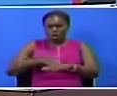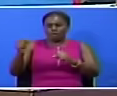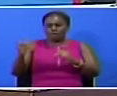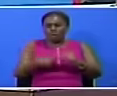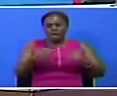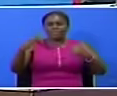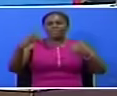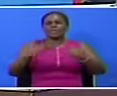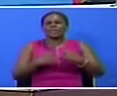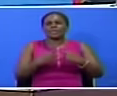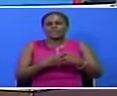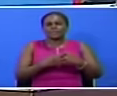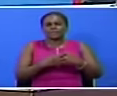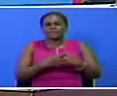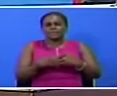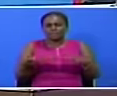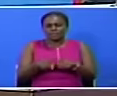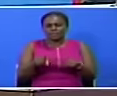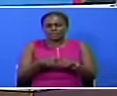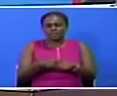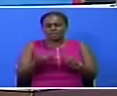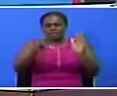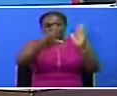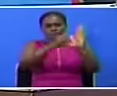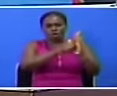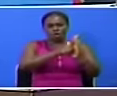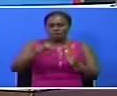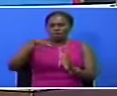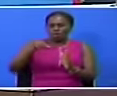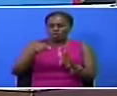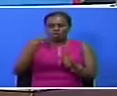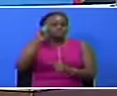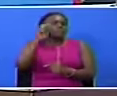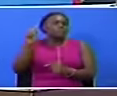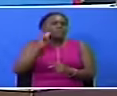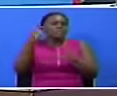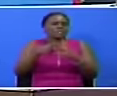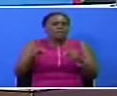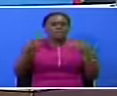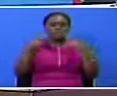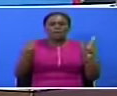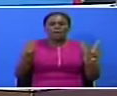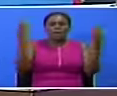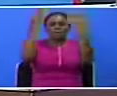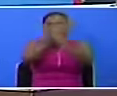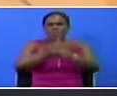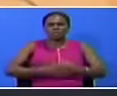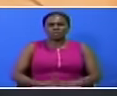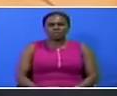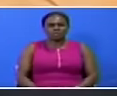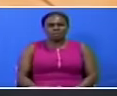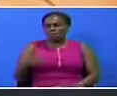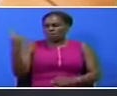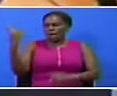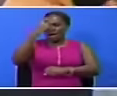on August 8th as per the election requirements. Our Timothy Otieno begins our broadcast tonight. Just a